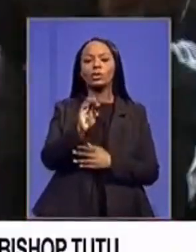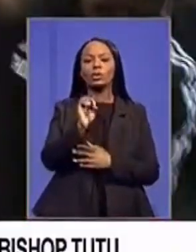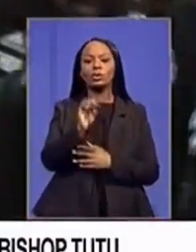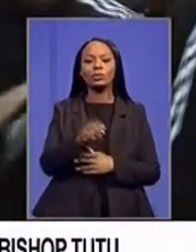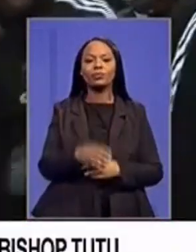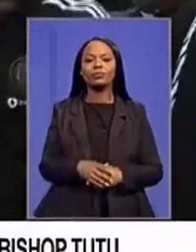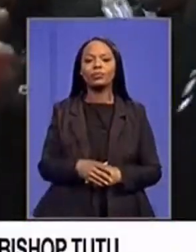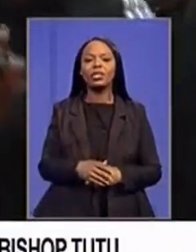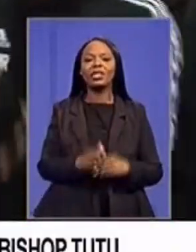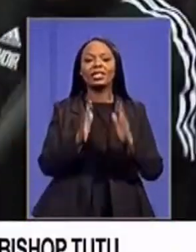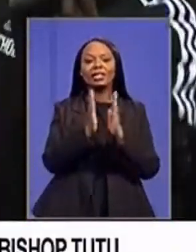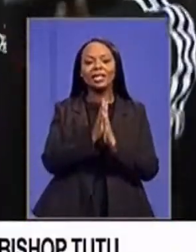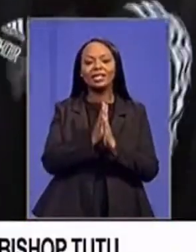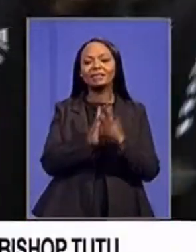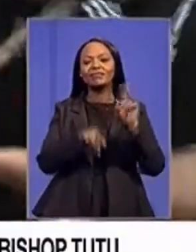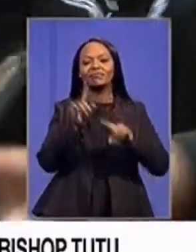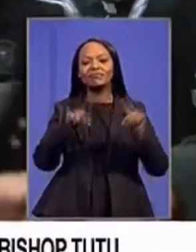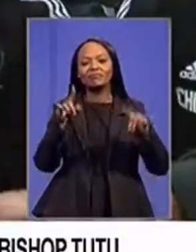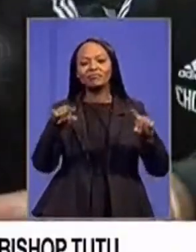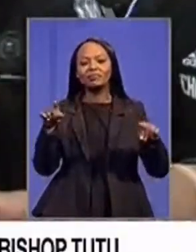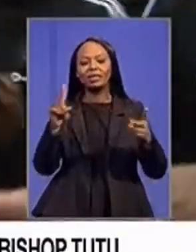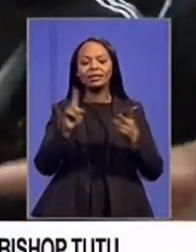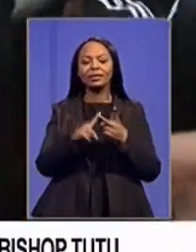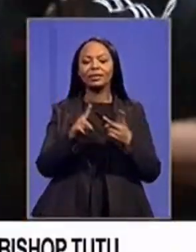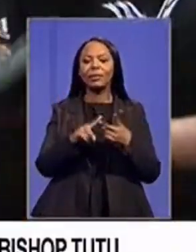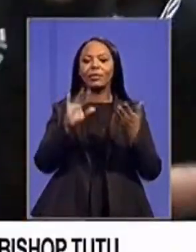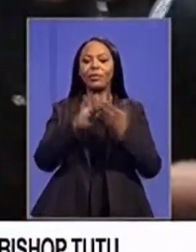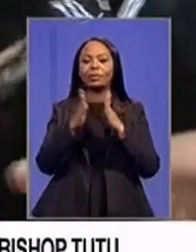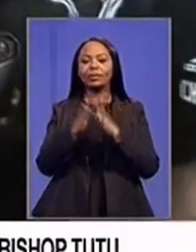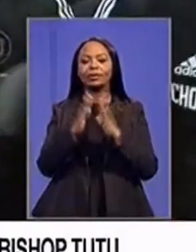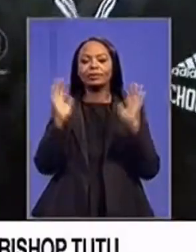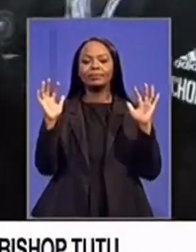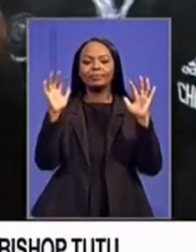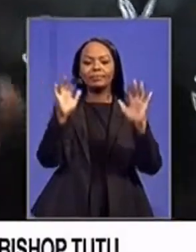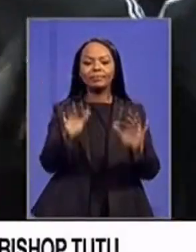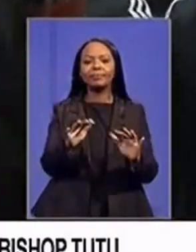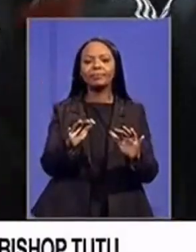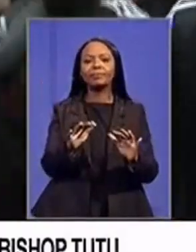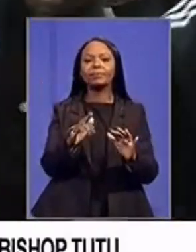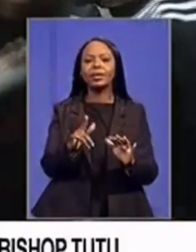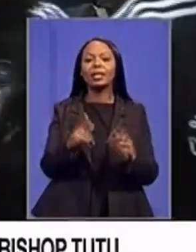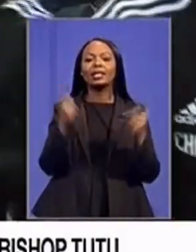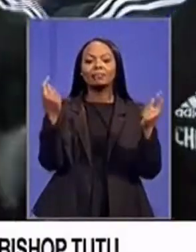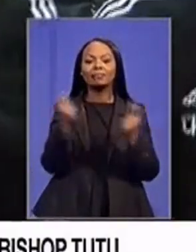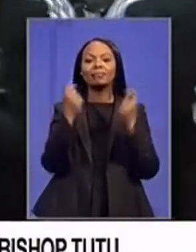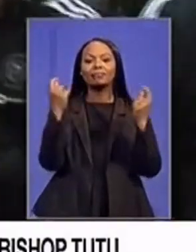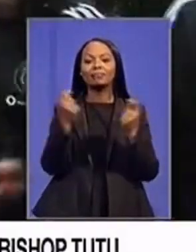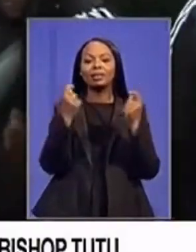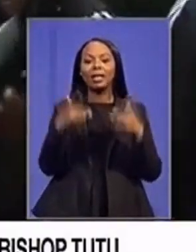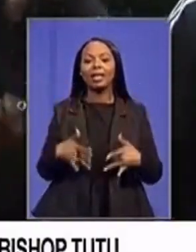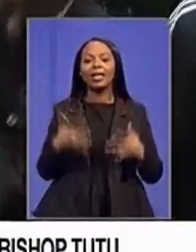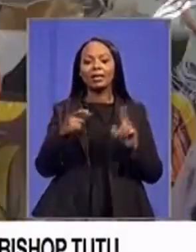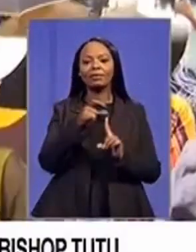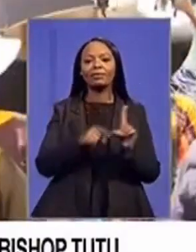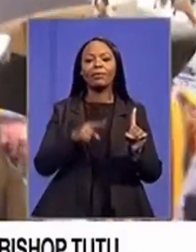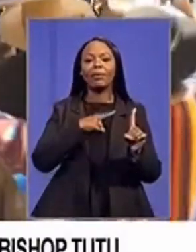Setjhaba le dikereke tse fapaneng se tlile ka bongata ho tla keteka bophelo ba moitseki enwa ya neng a le kgahlano le